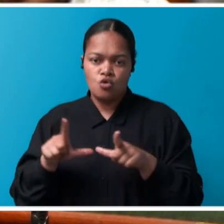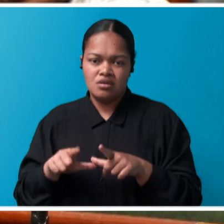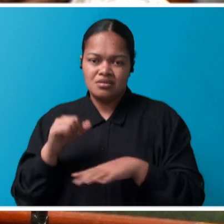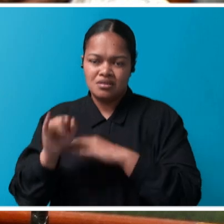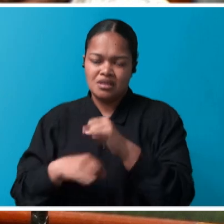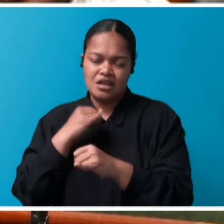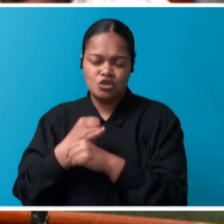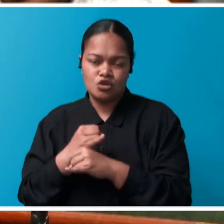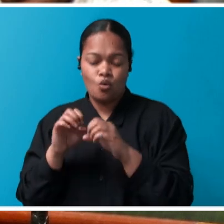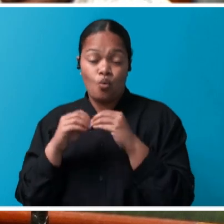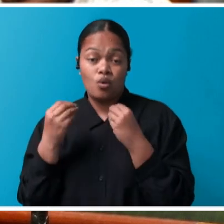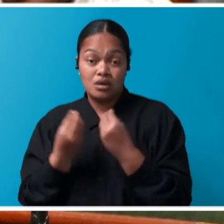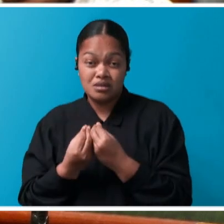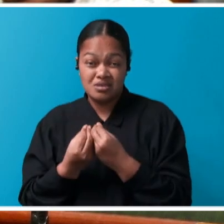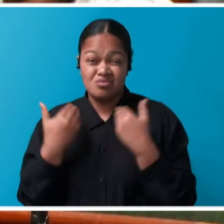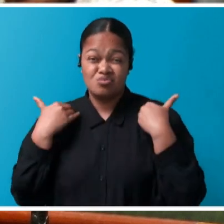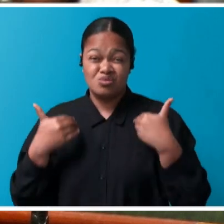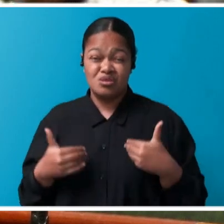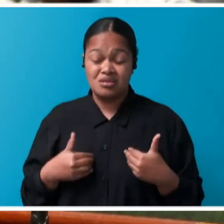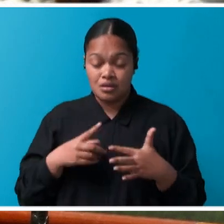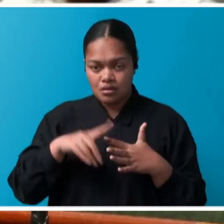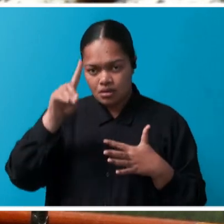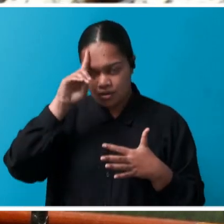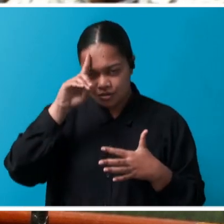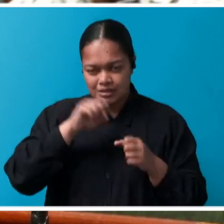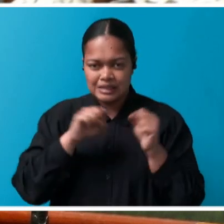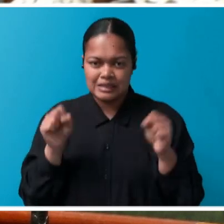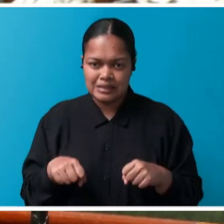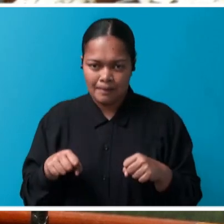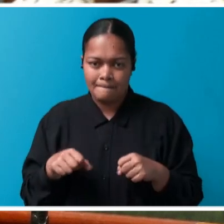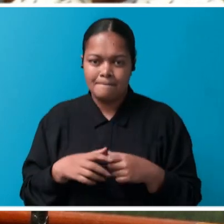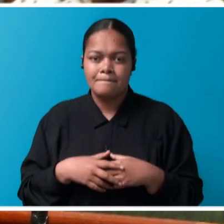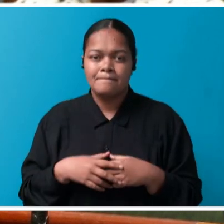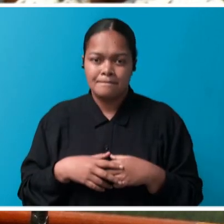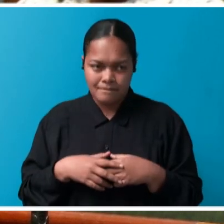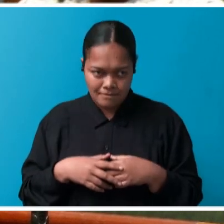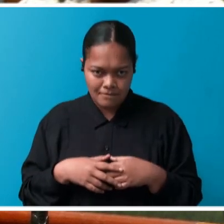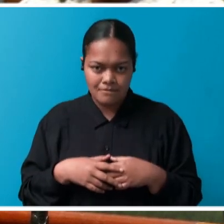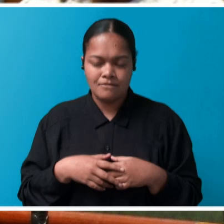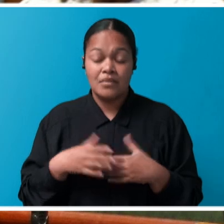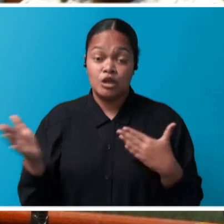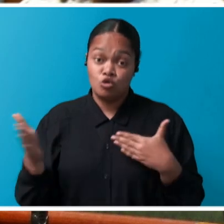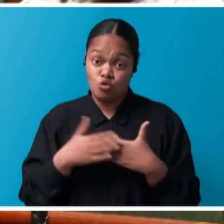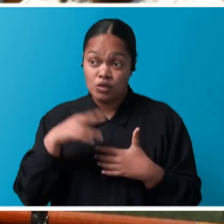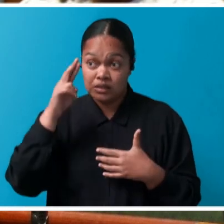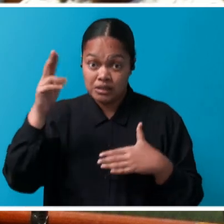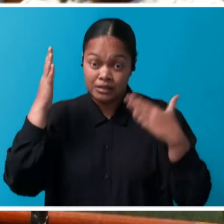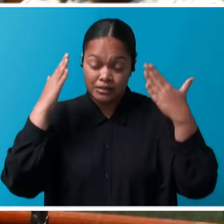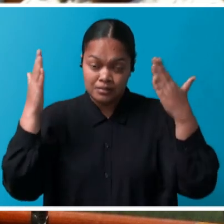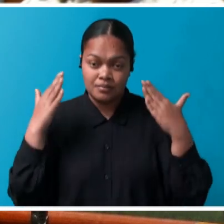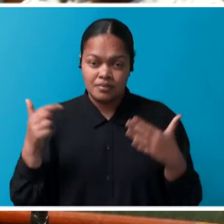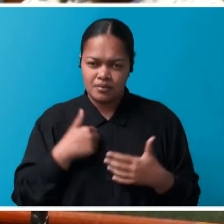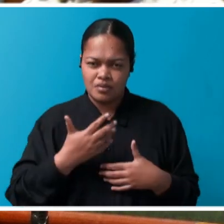organizations to enrich our education system here today. In closing, Mr. Speaker, sir, I